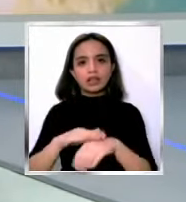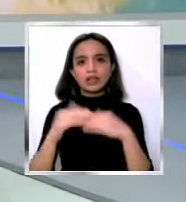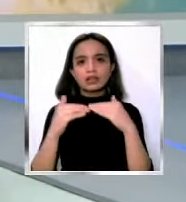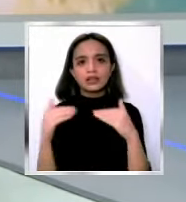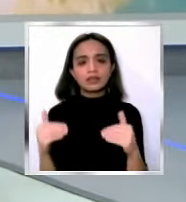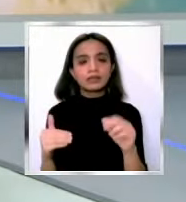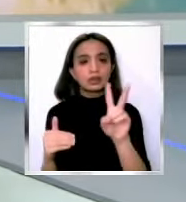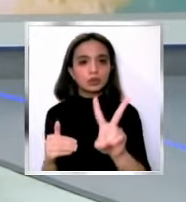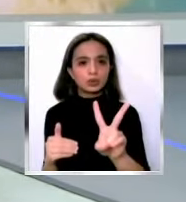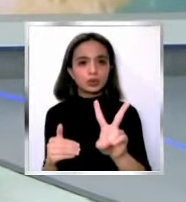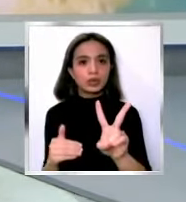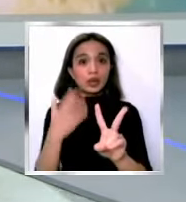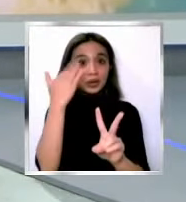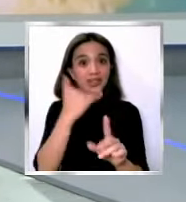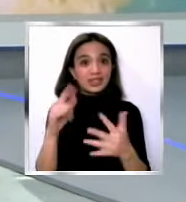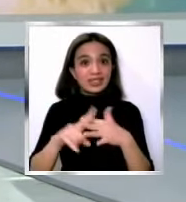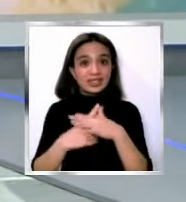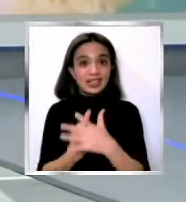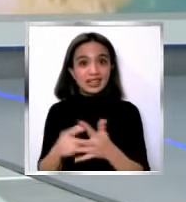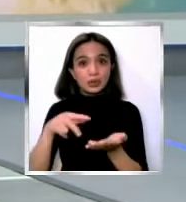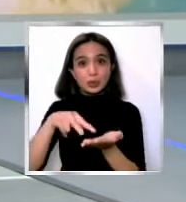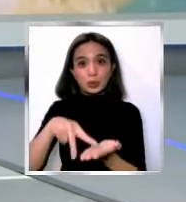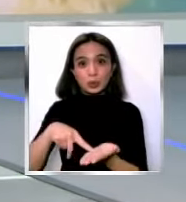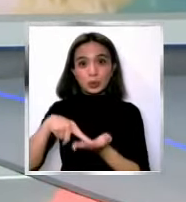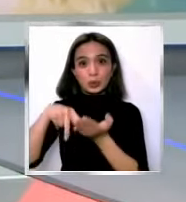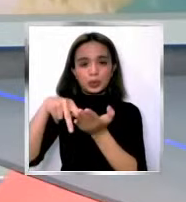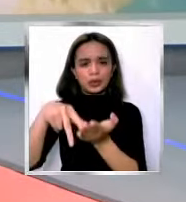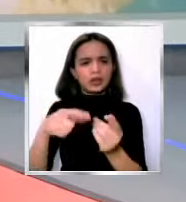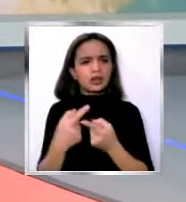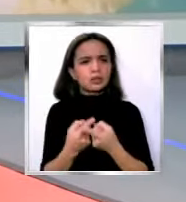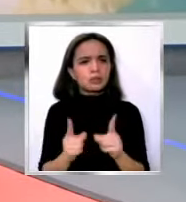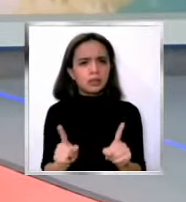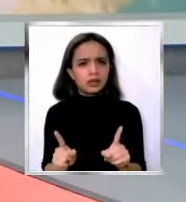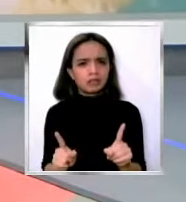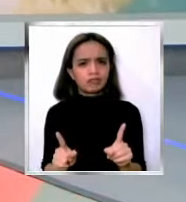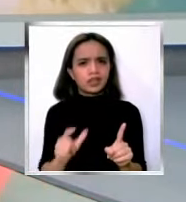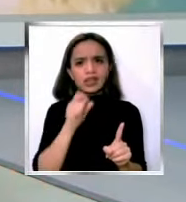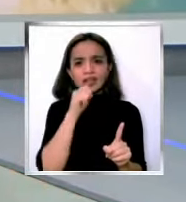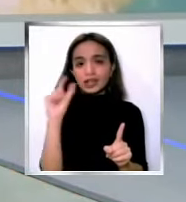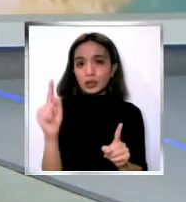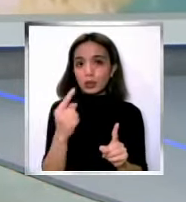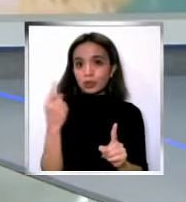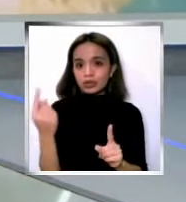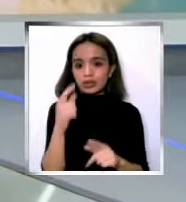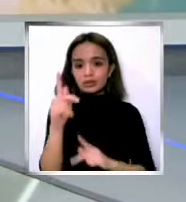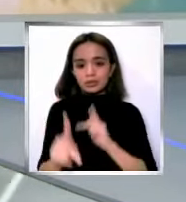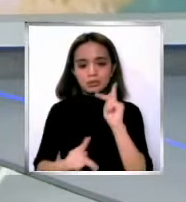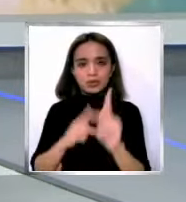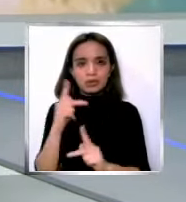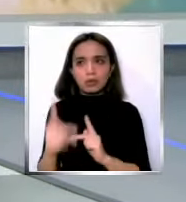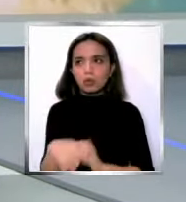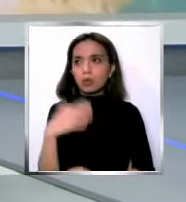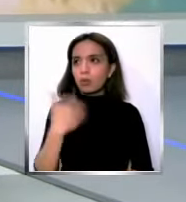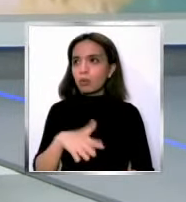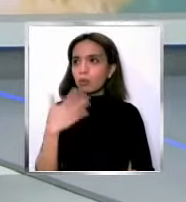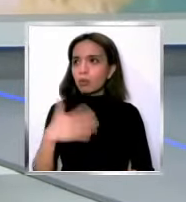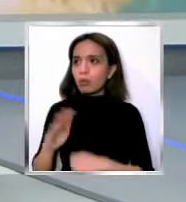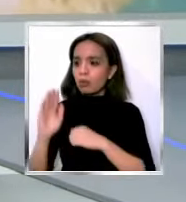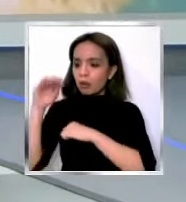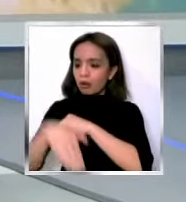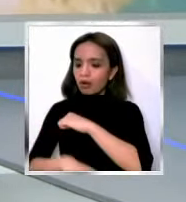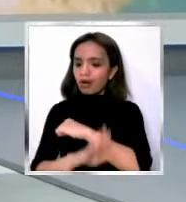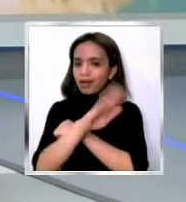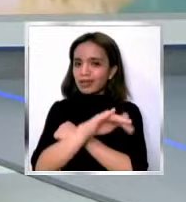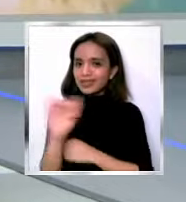surfing, ang Baler. Pero hindi lang tao ang na-in-love sa naglalakihang ano dahil pati ilang alagang